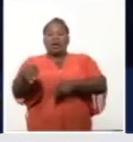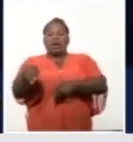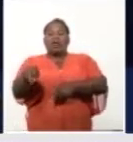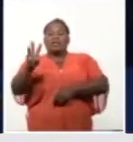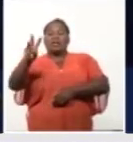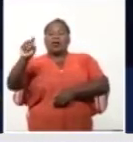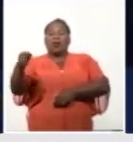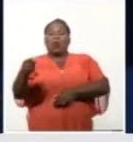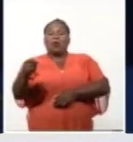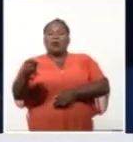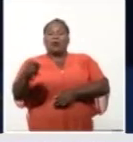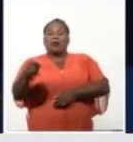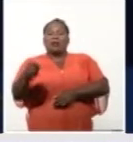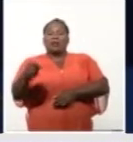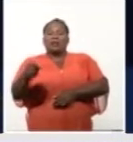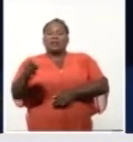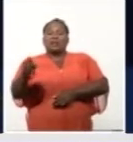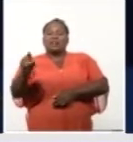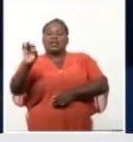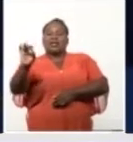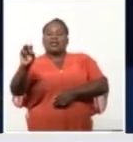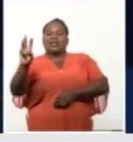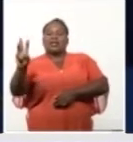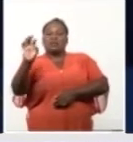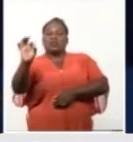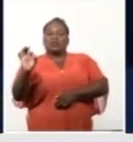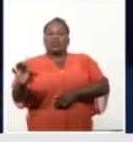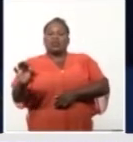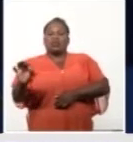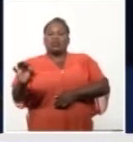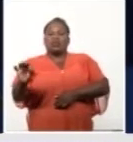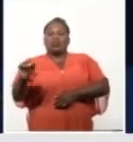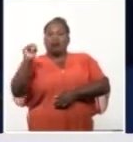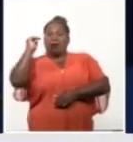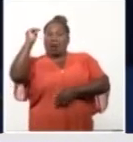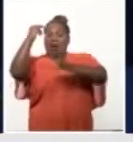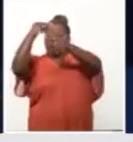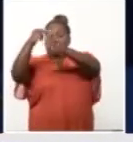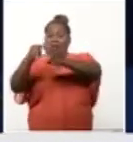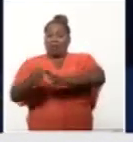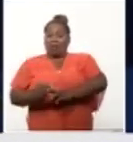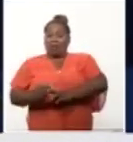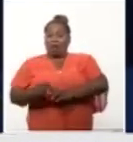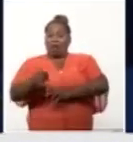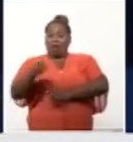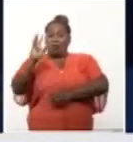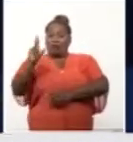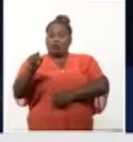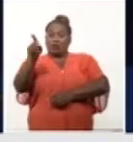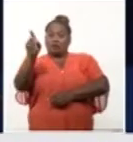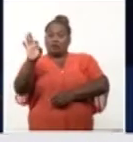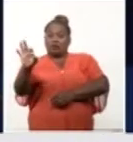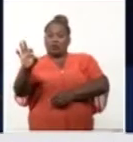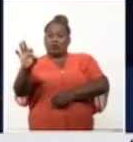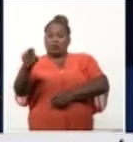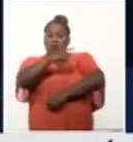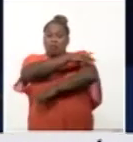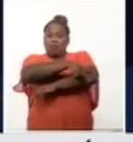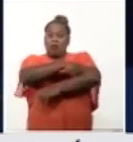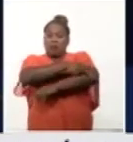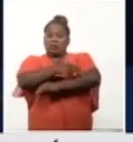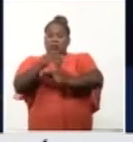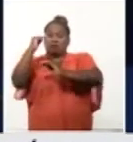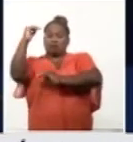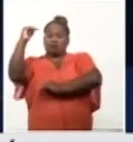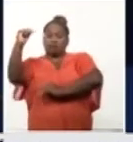Cuba, with its 3.79 lethality rate, occupies the 18th position among the countries of the region